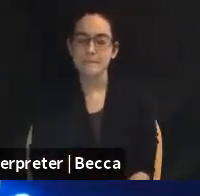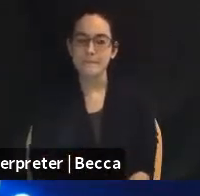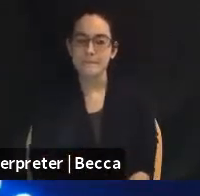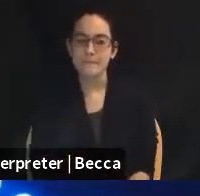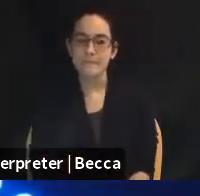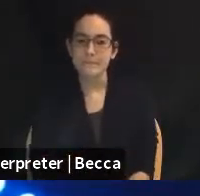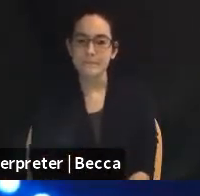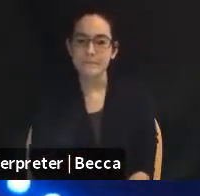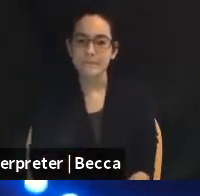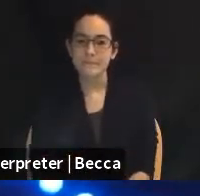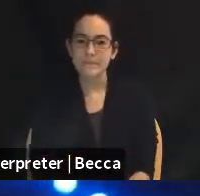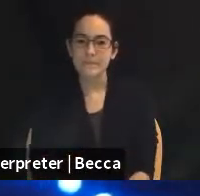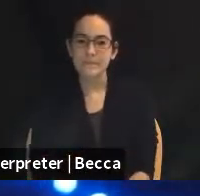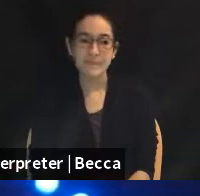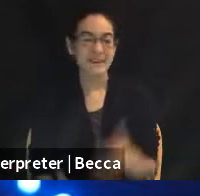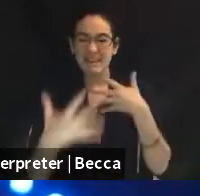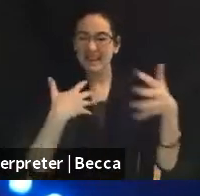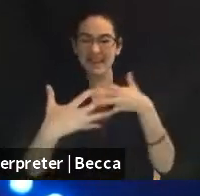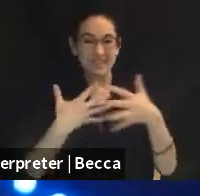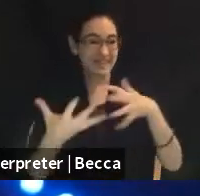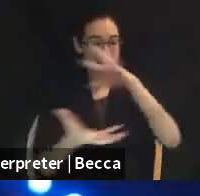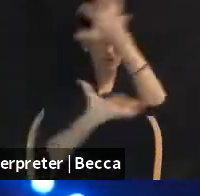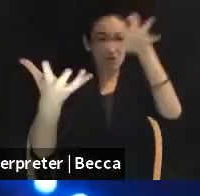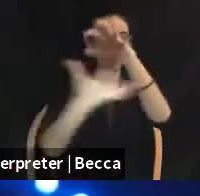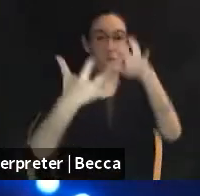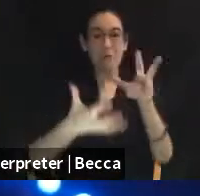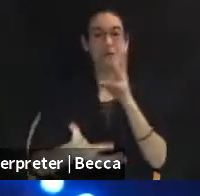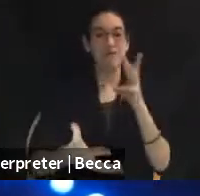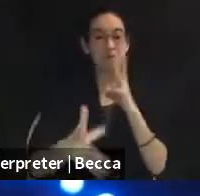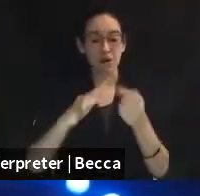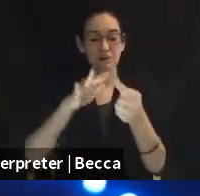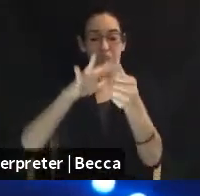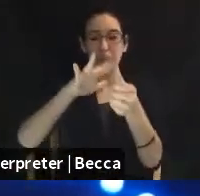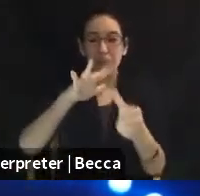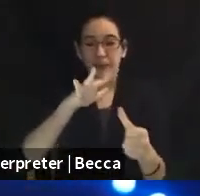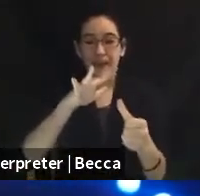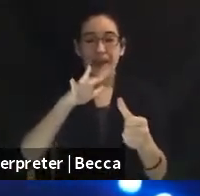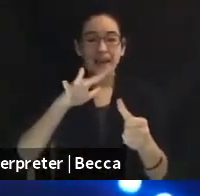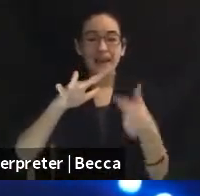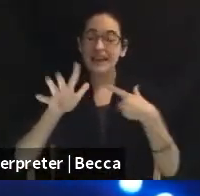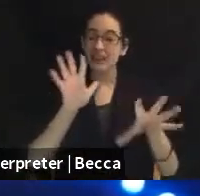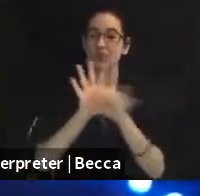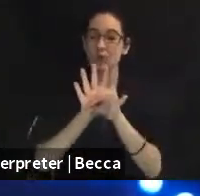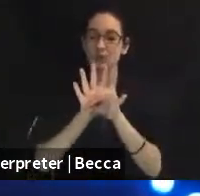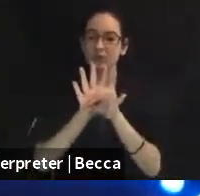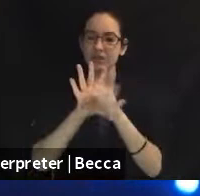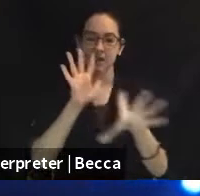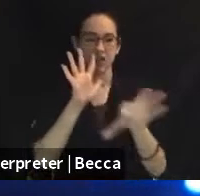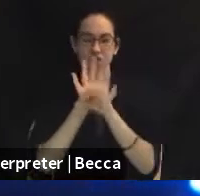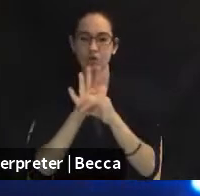Even in the water, in the storm, sinking in the water, he had a choice to make and he chose to